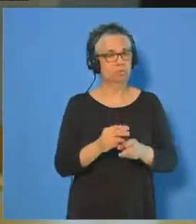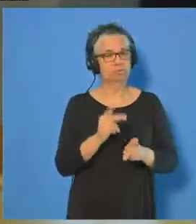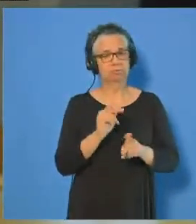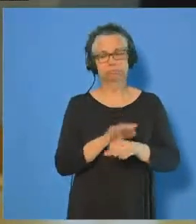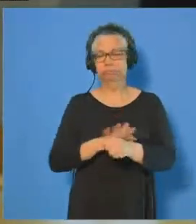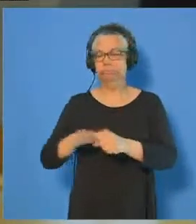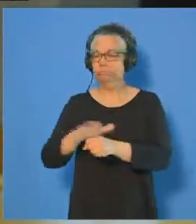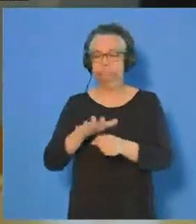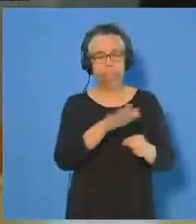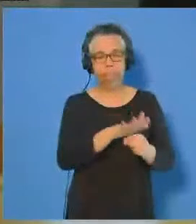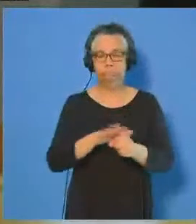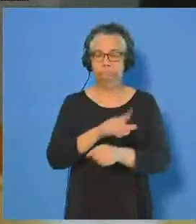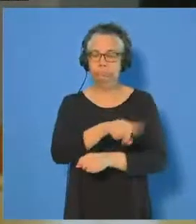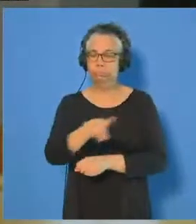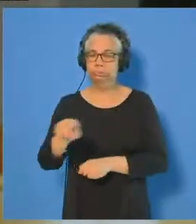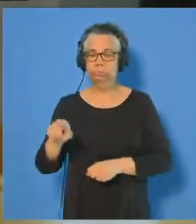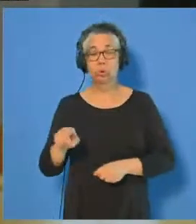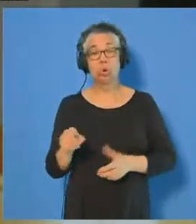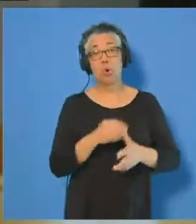or any homes with an